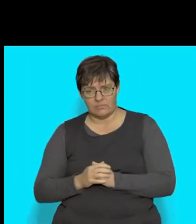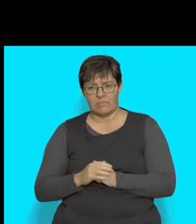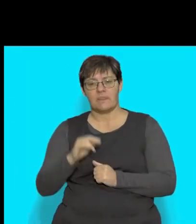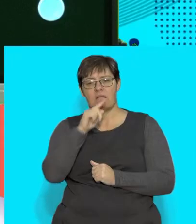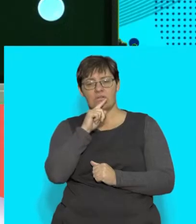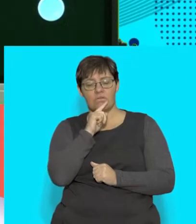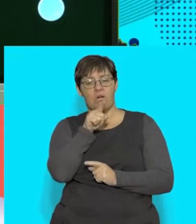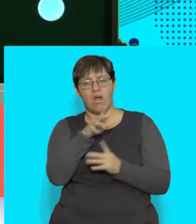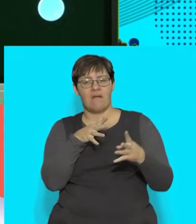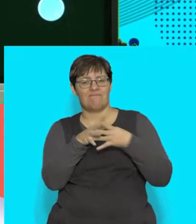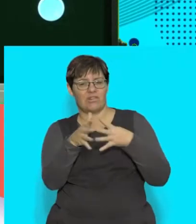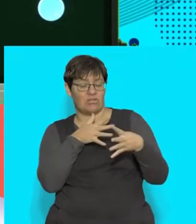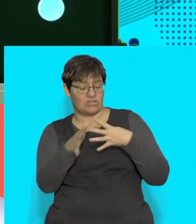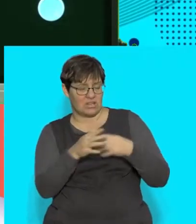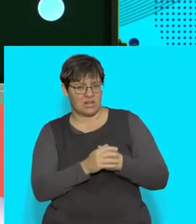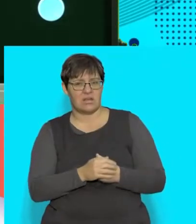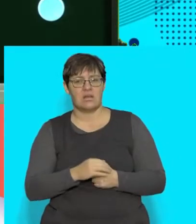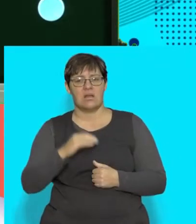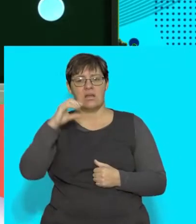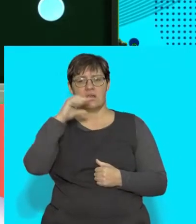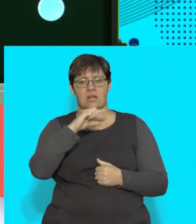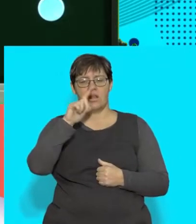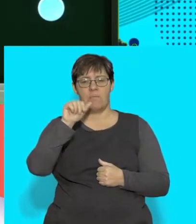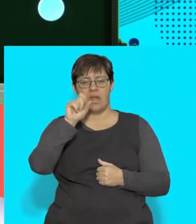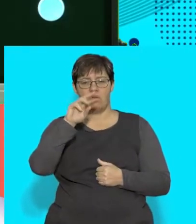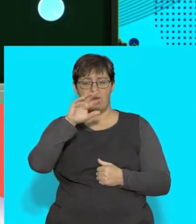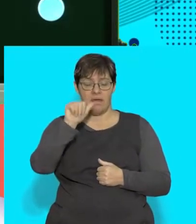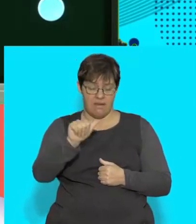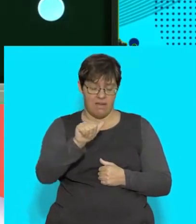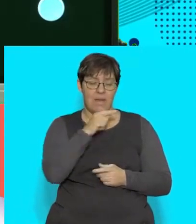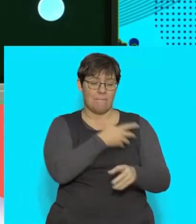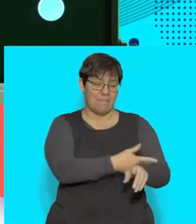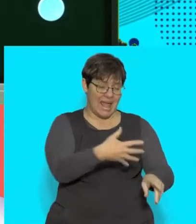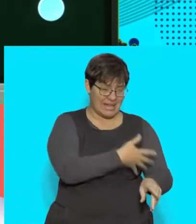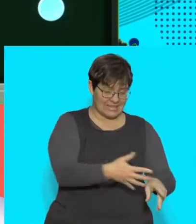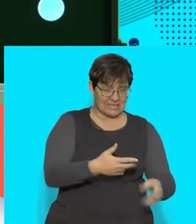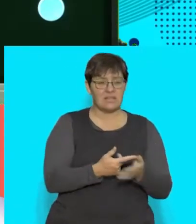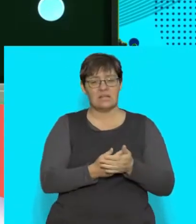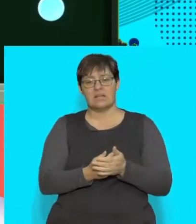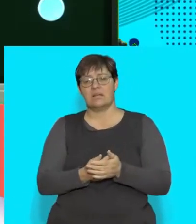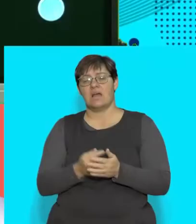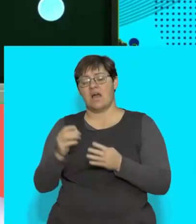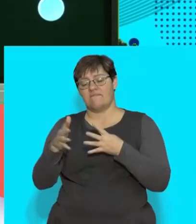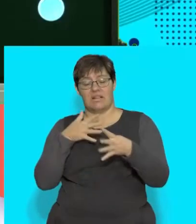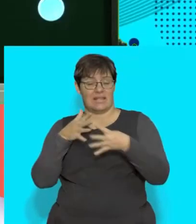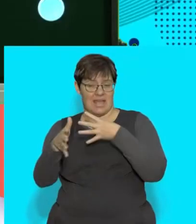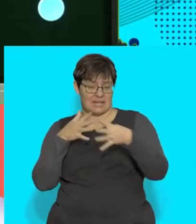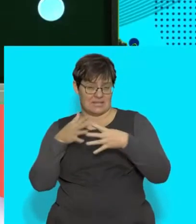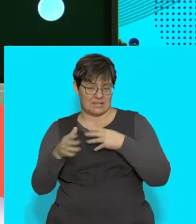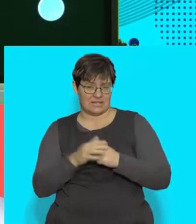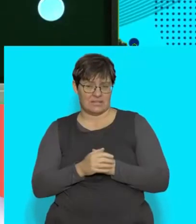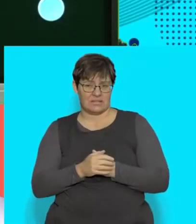concept of glomerular filtration, glomerular blood filtrationing filter,